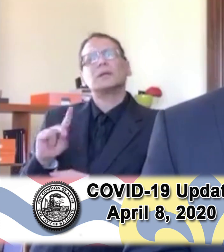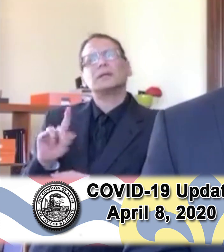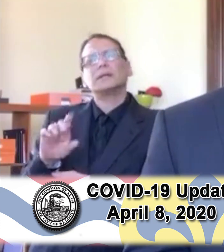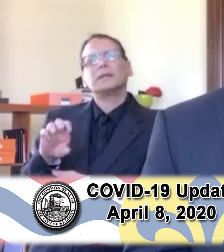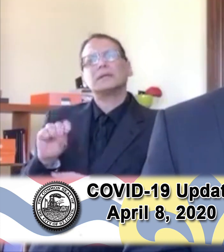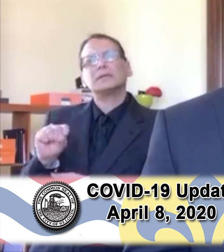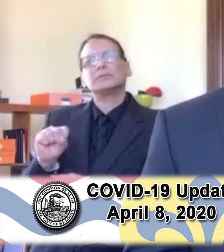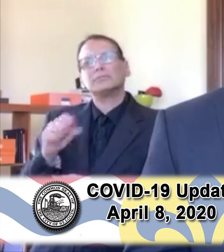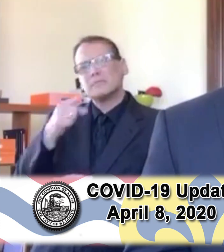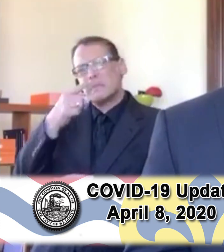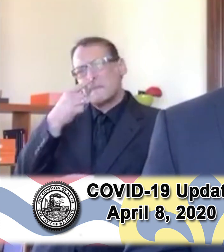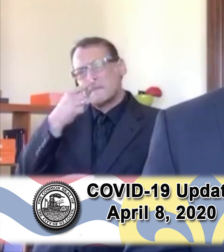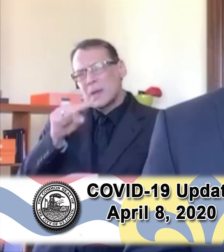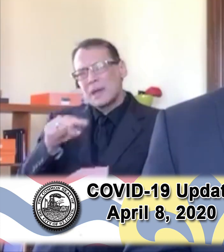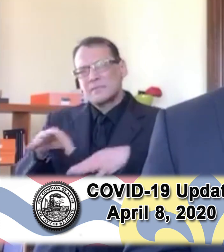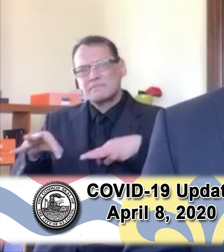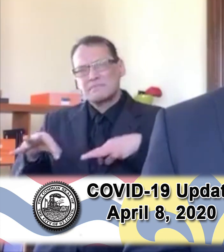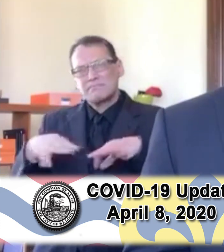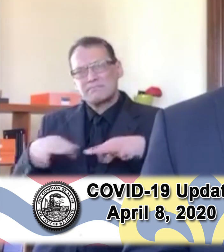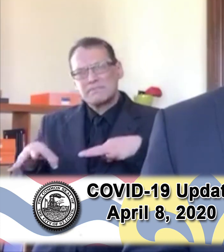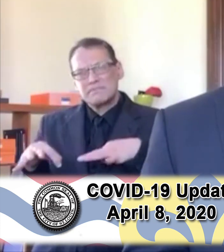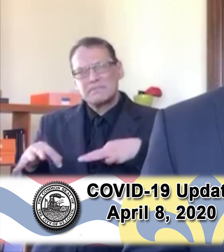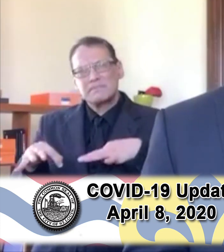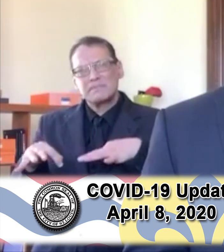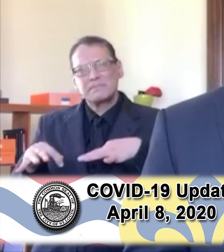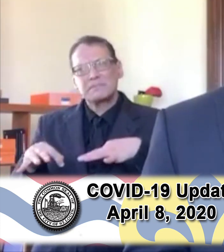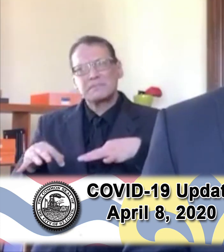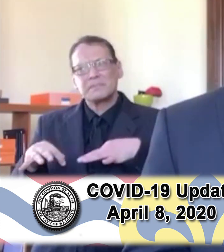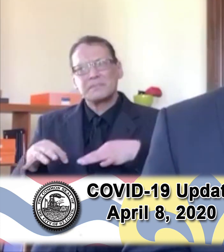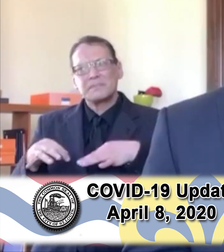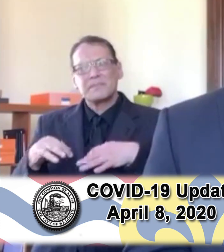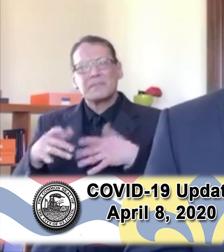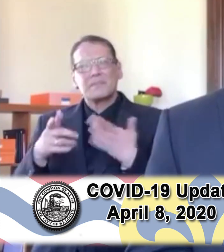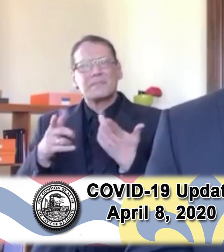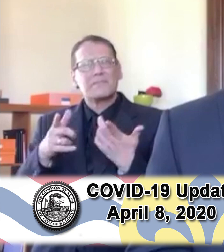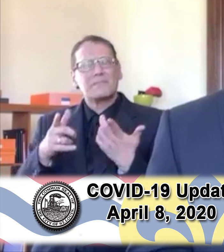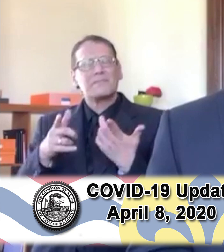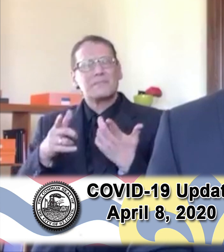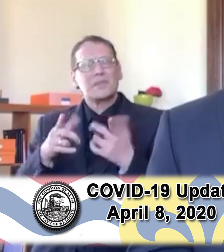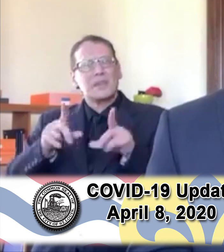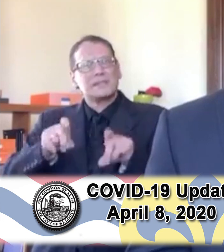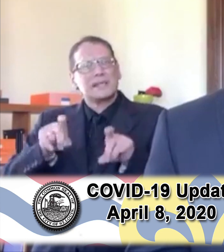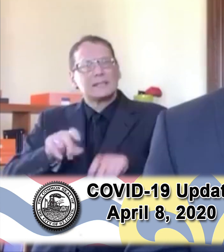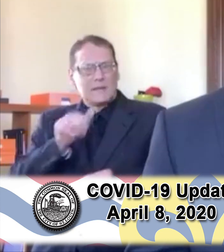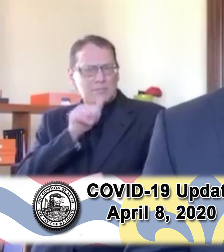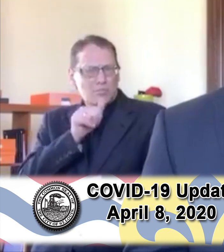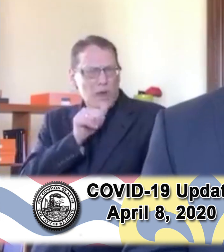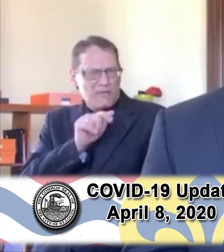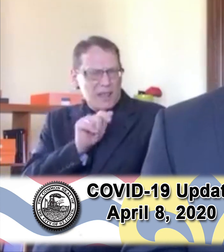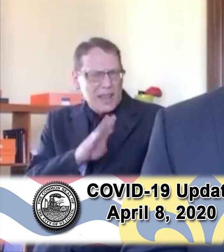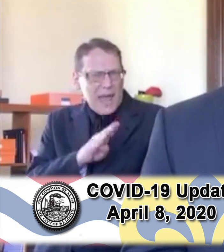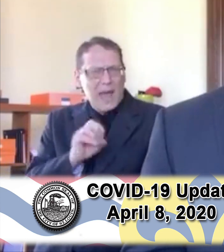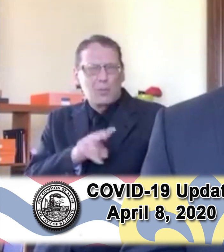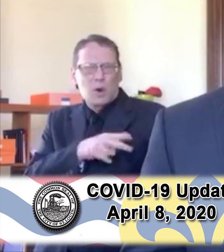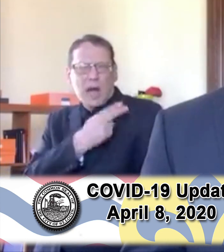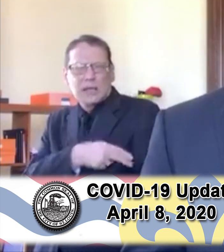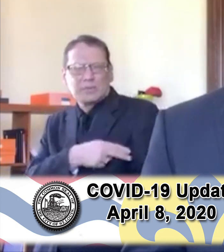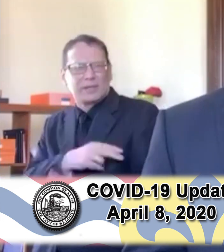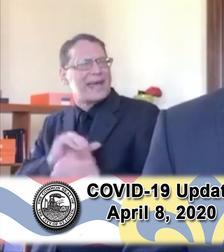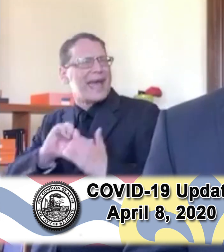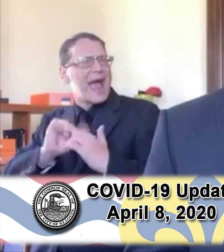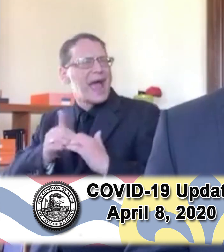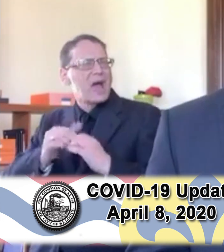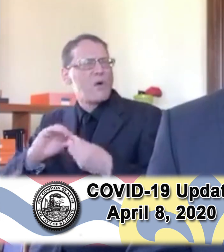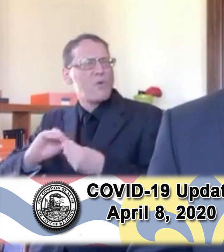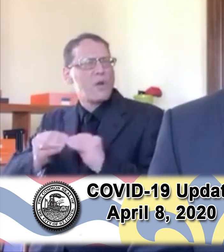about whether they're coming in from those private labs or doing it at our hospital systems? How are we getting in those numbers and how